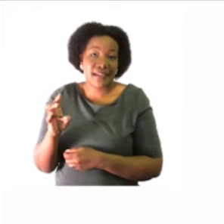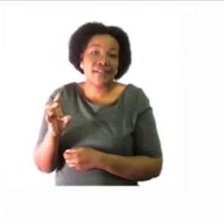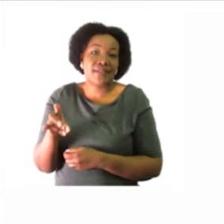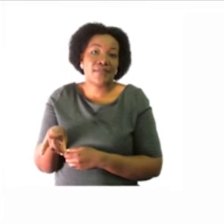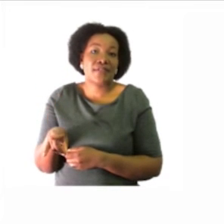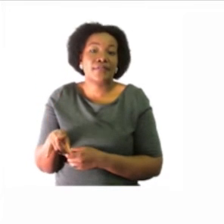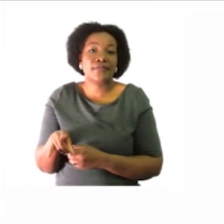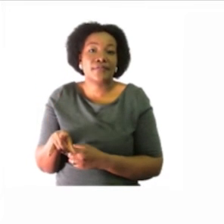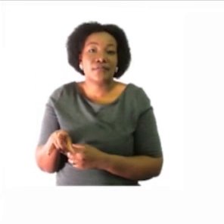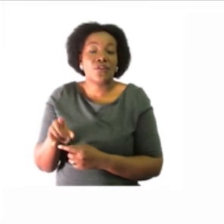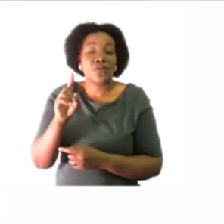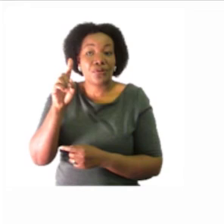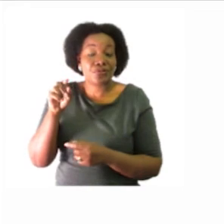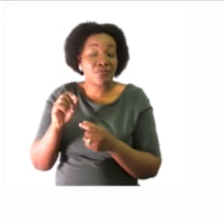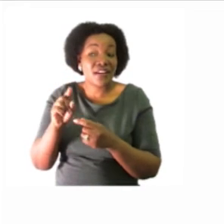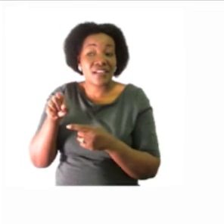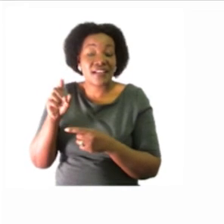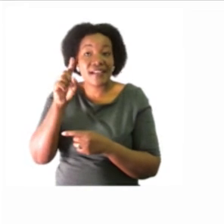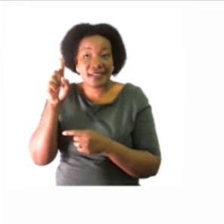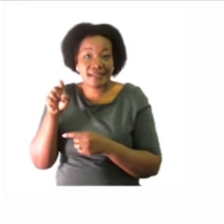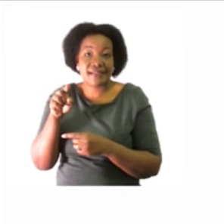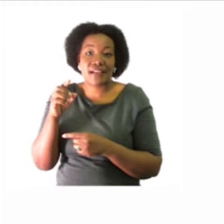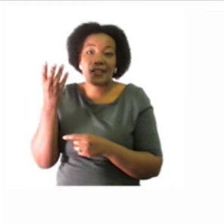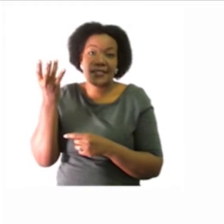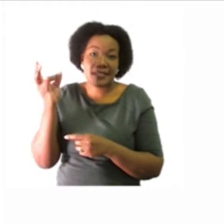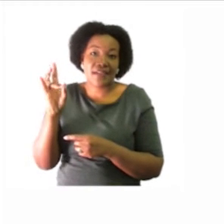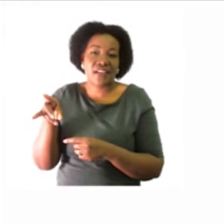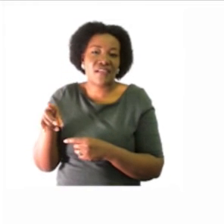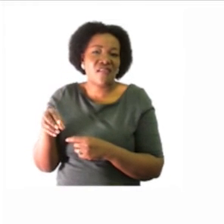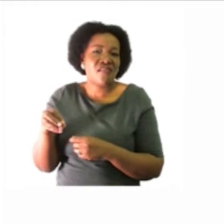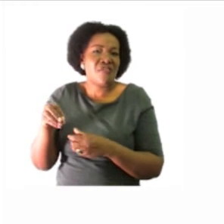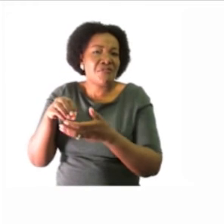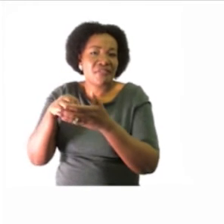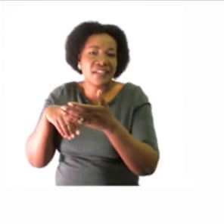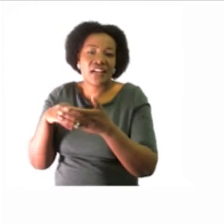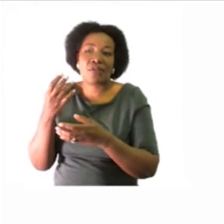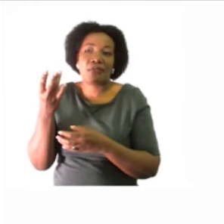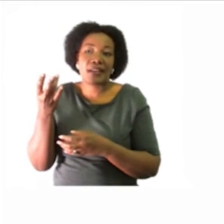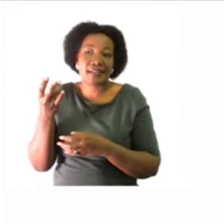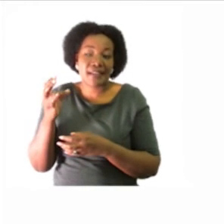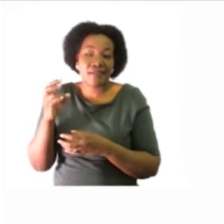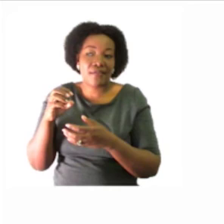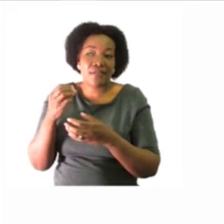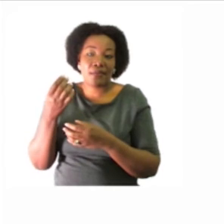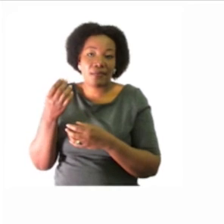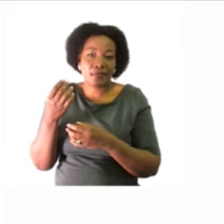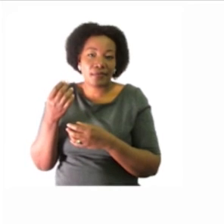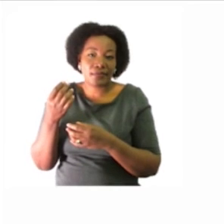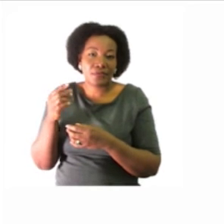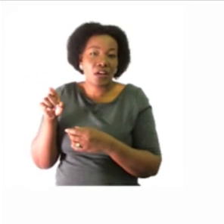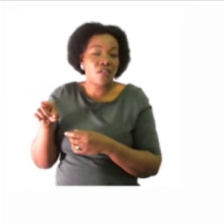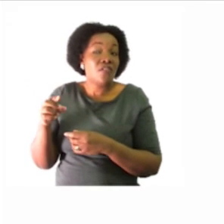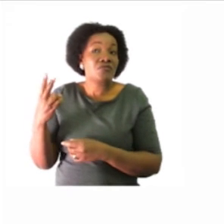the 7 there, and how many is left? If you take away 7 from the 9, yes, that is correct. There